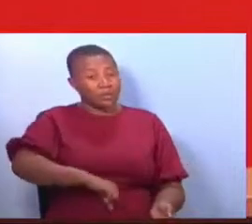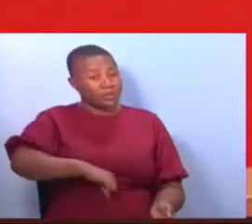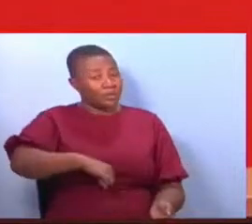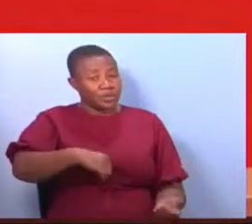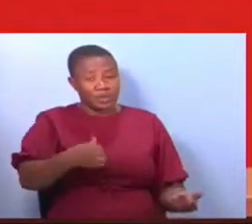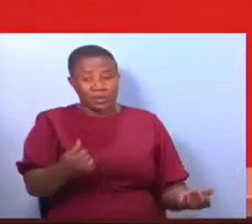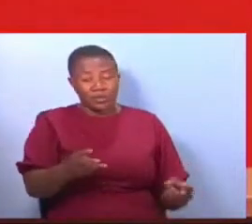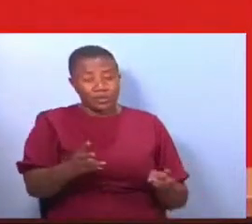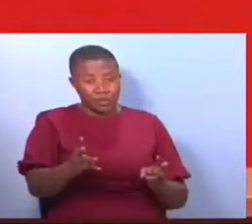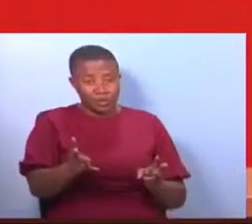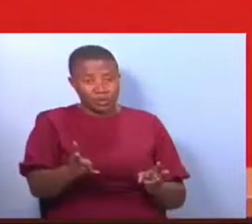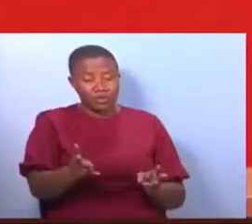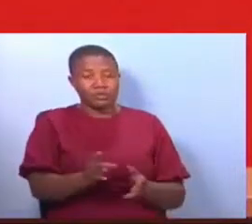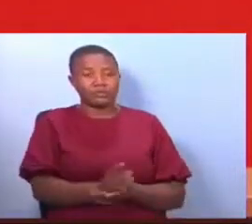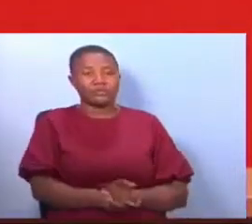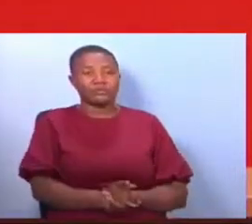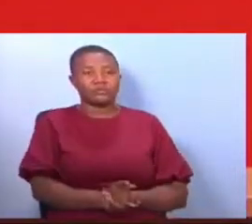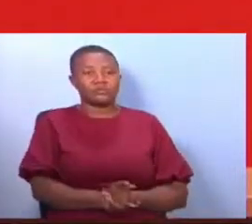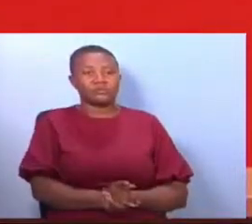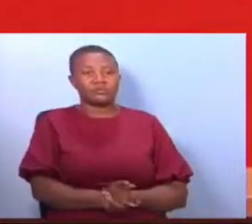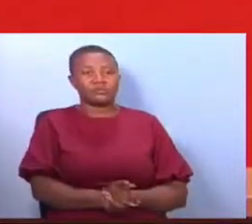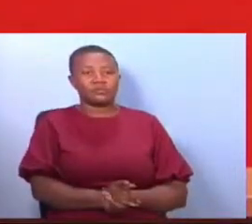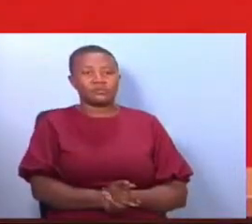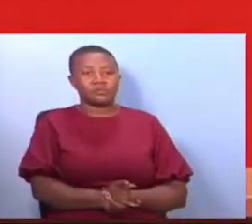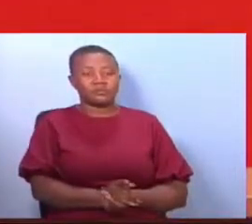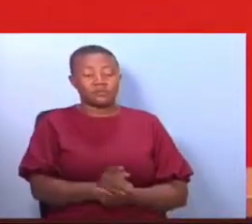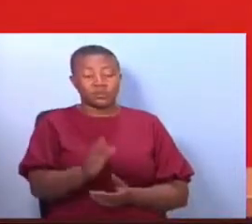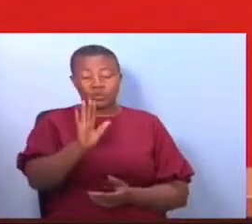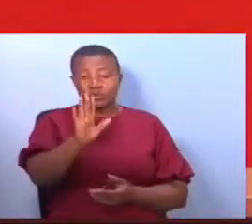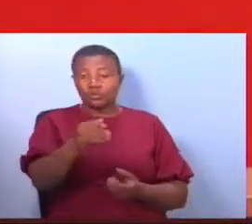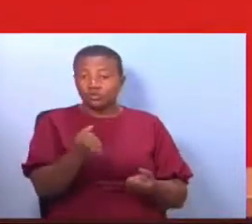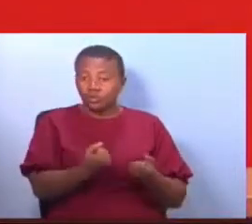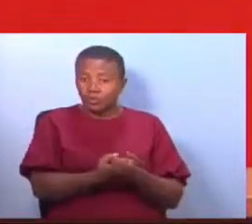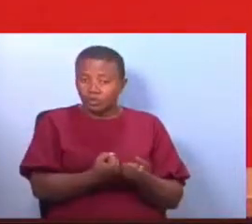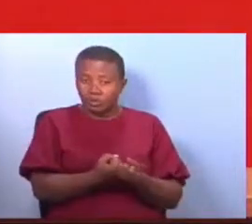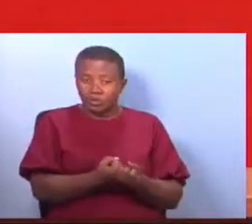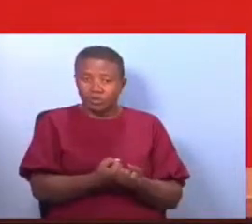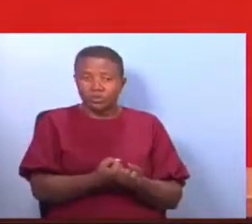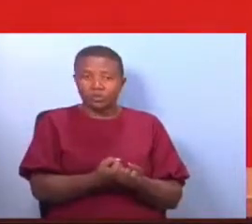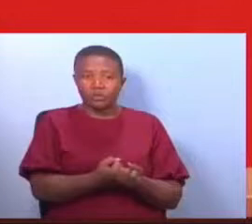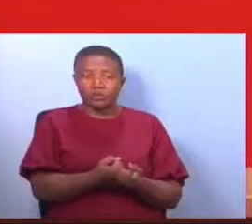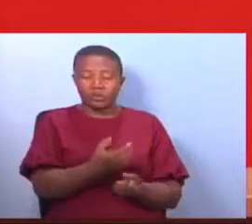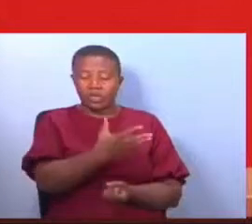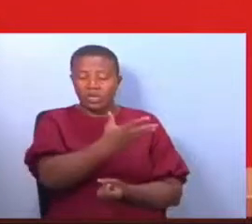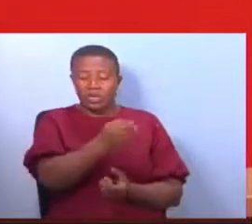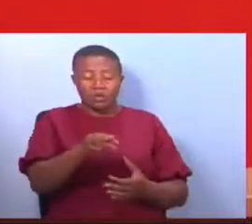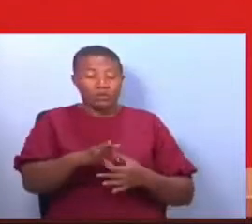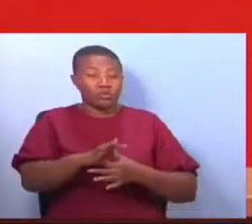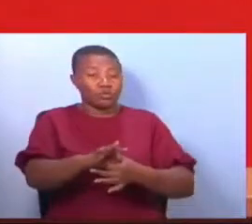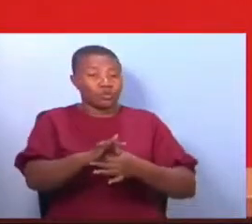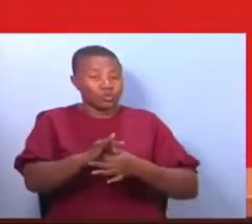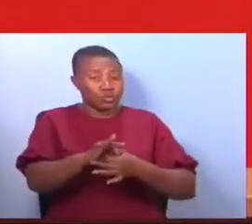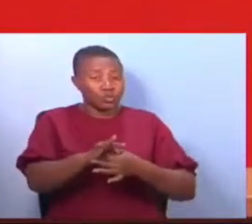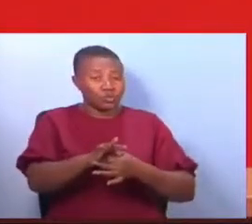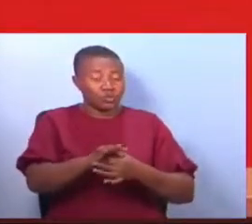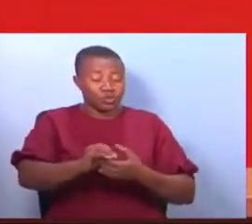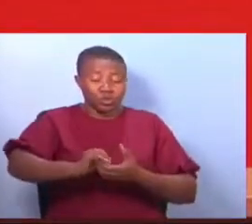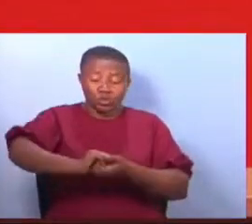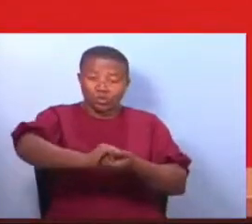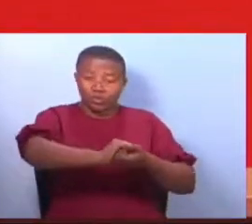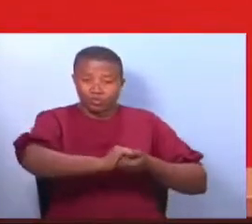the Minority Leader. Your support and cooperation for the chair you've